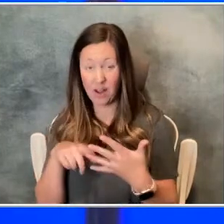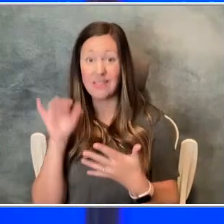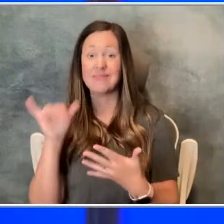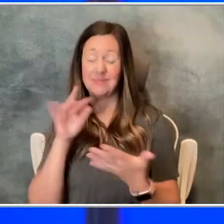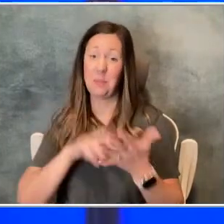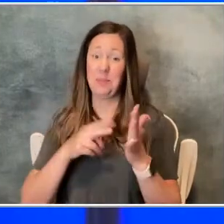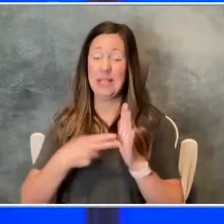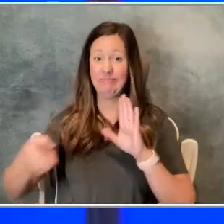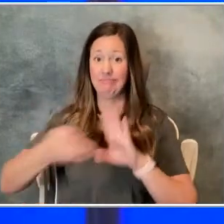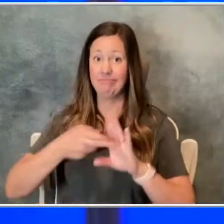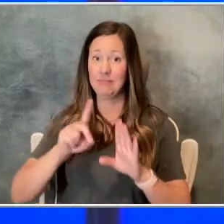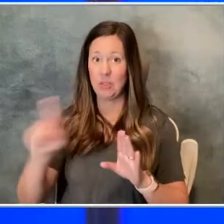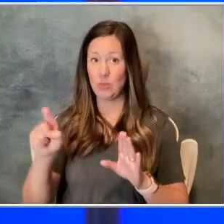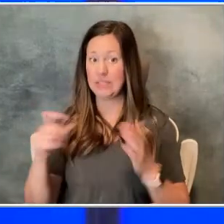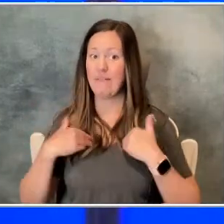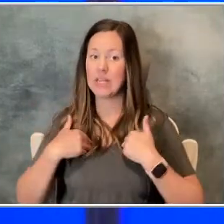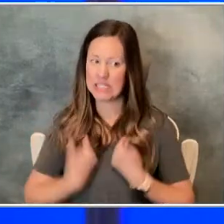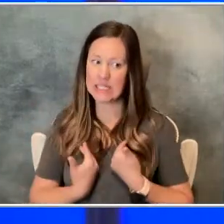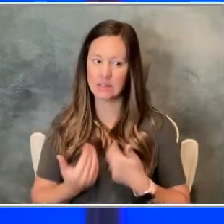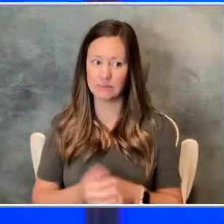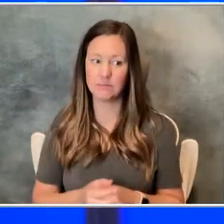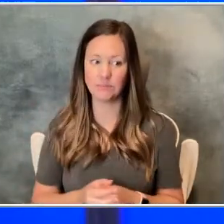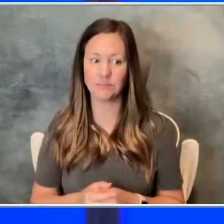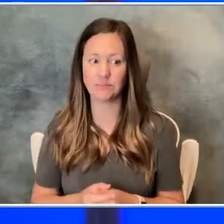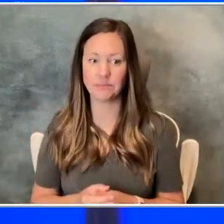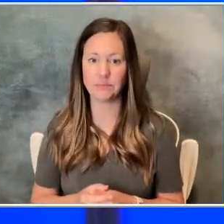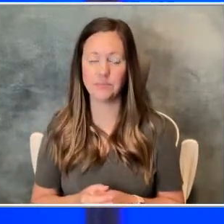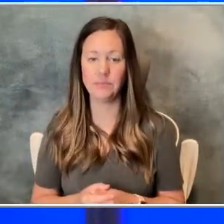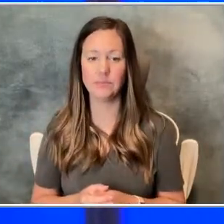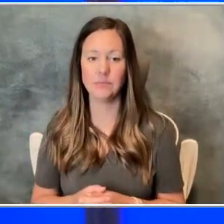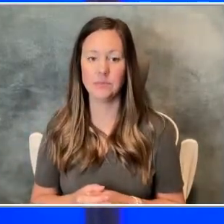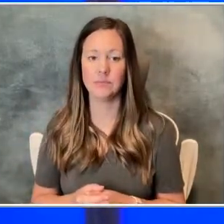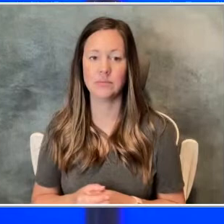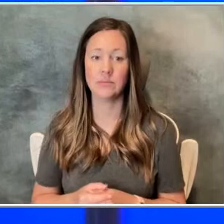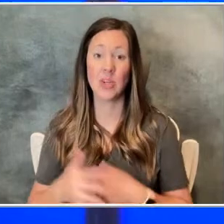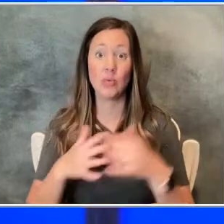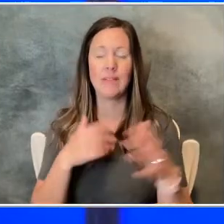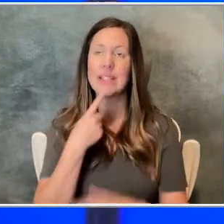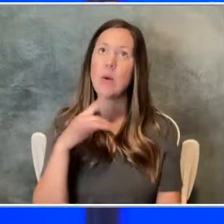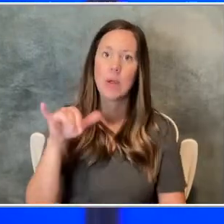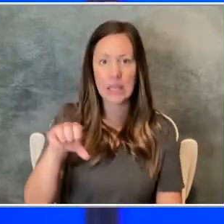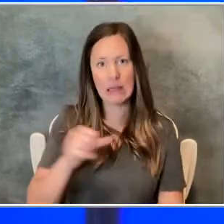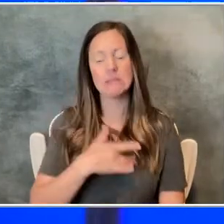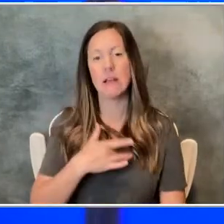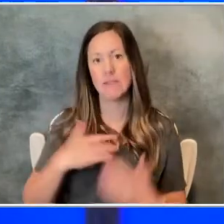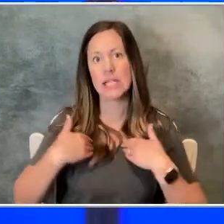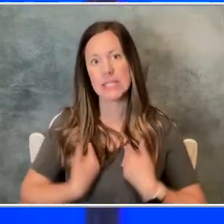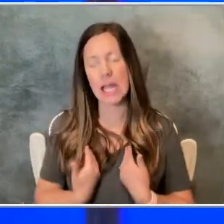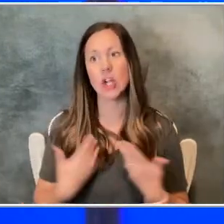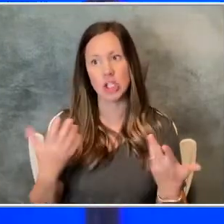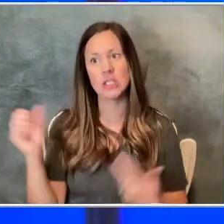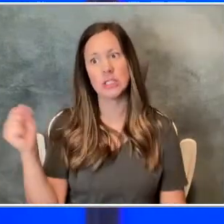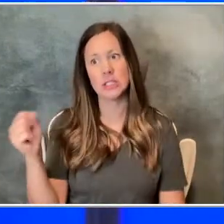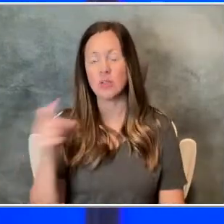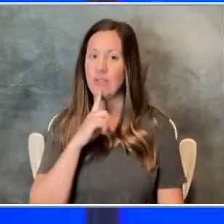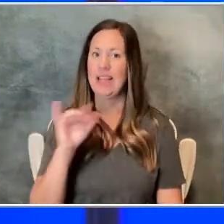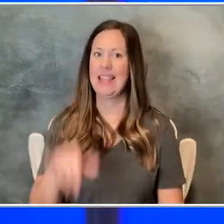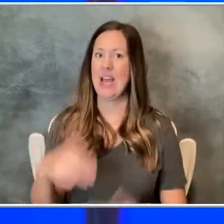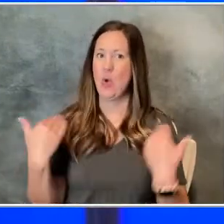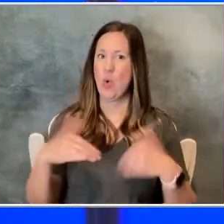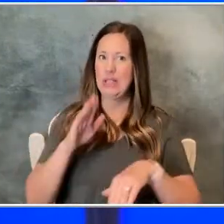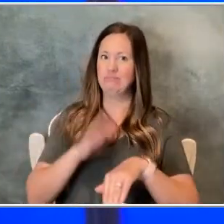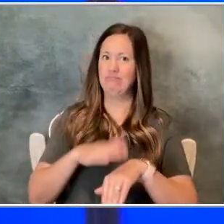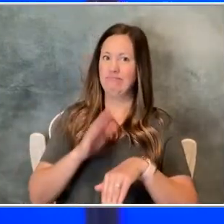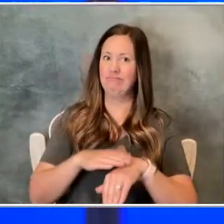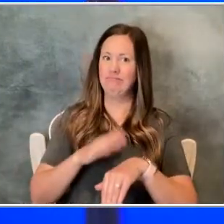of fatigue by this scale. And so, even just saying, yes, I feel tired most of the time is like a red flag that goes off in my head